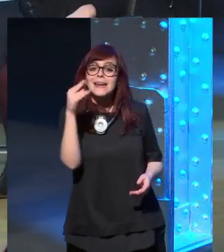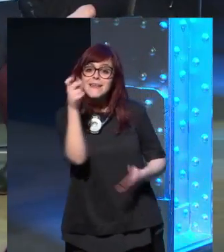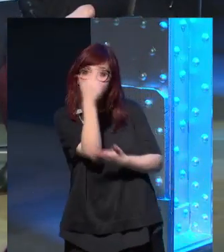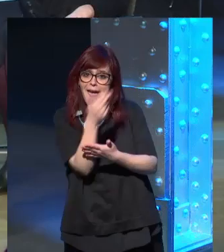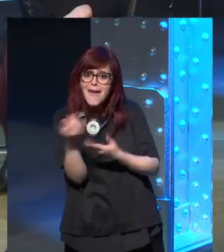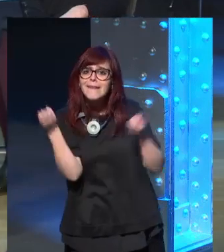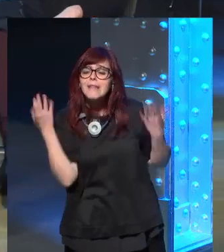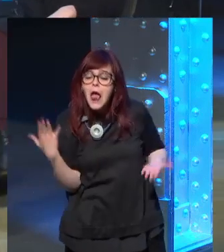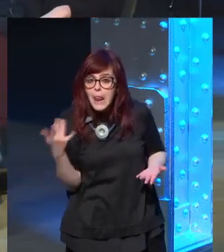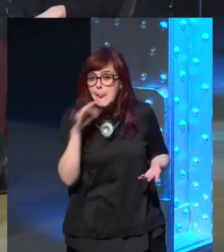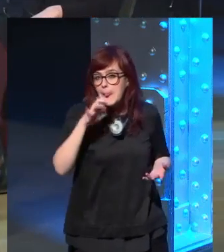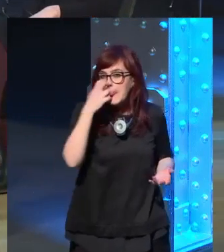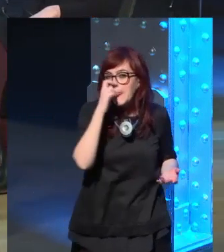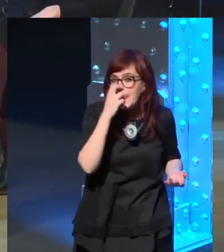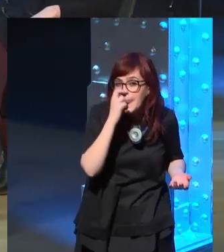with your work?